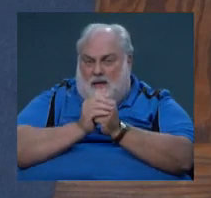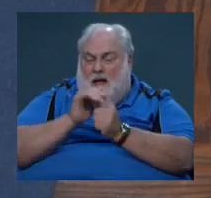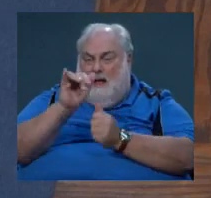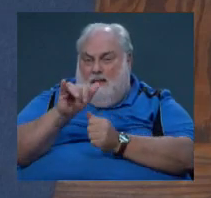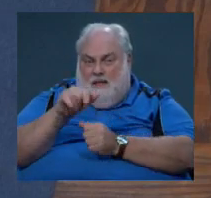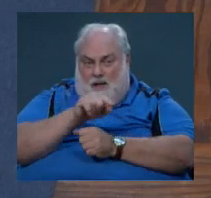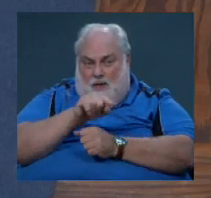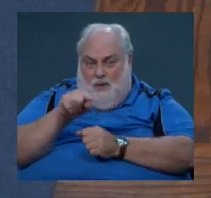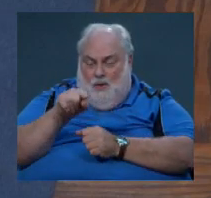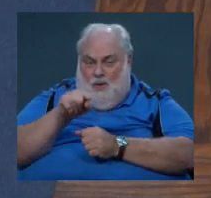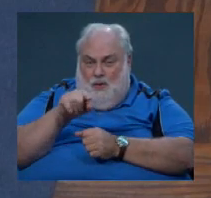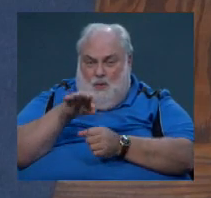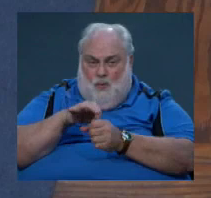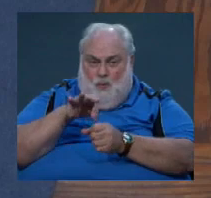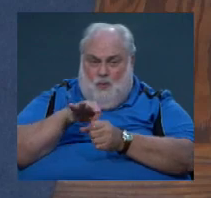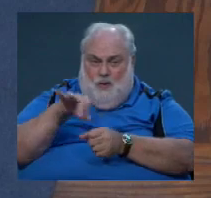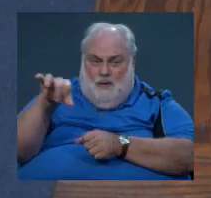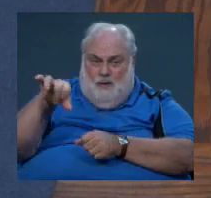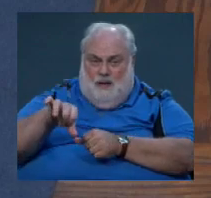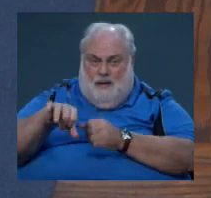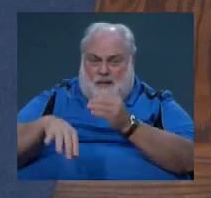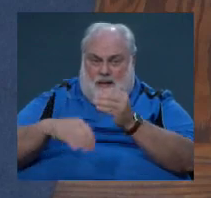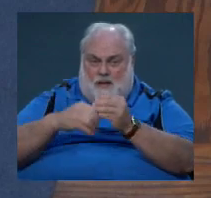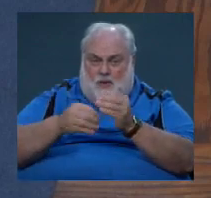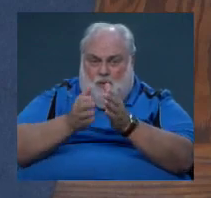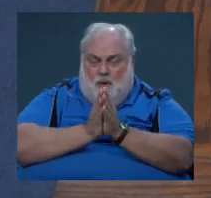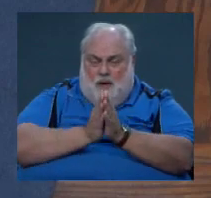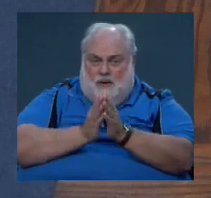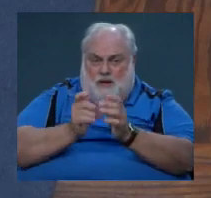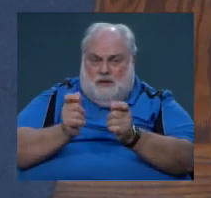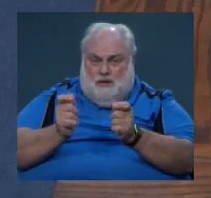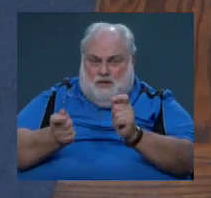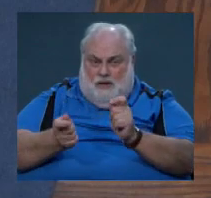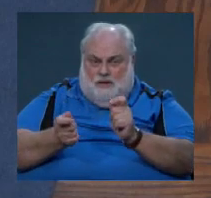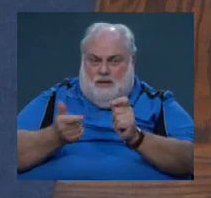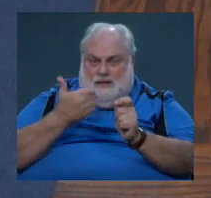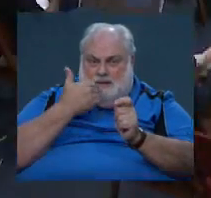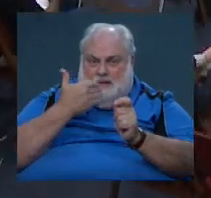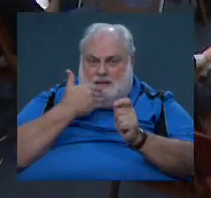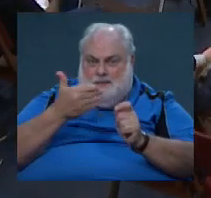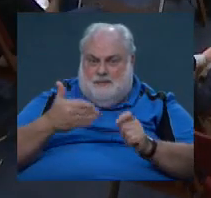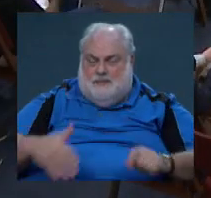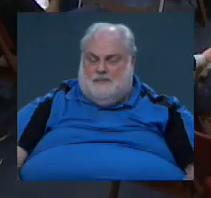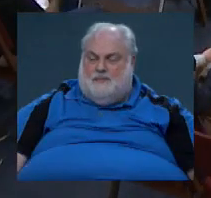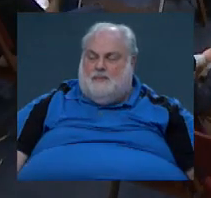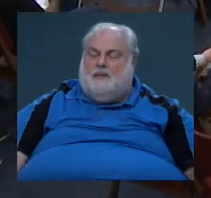you reject the additional request she has made. Thank you.